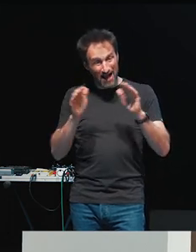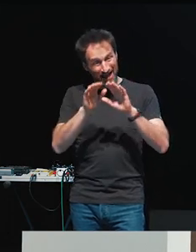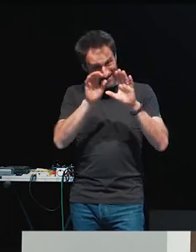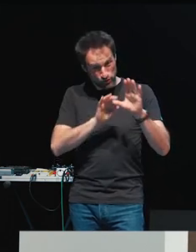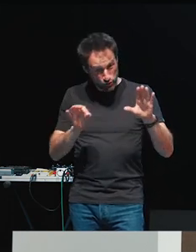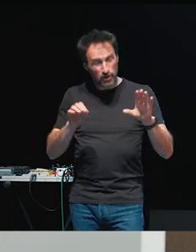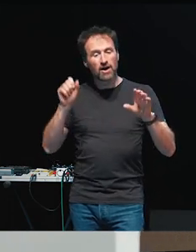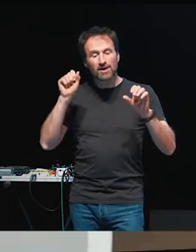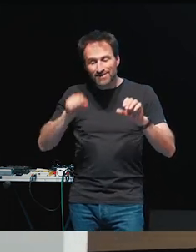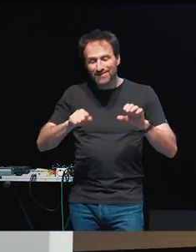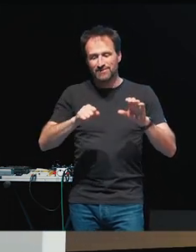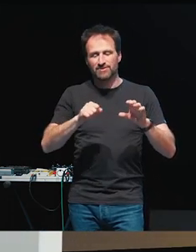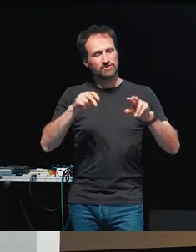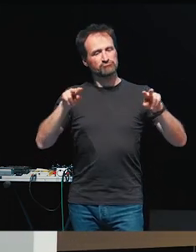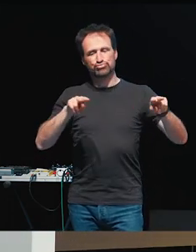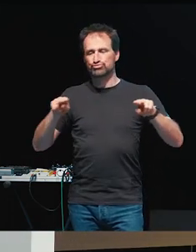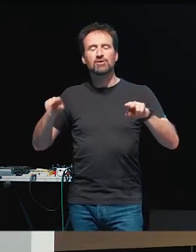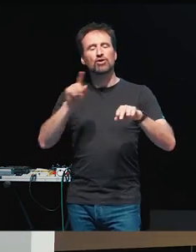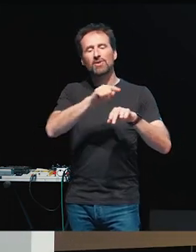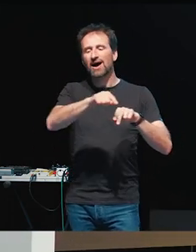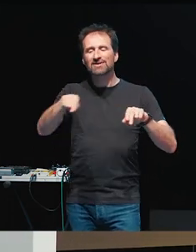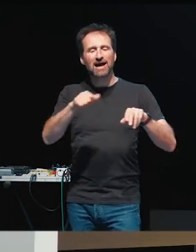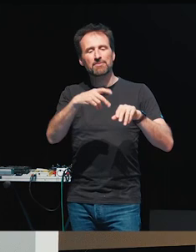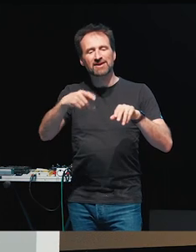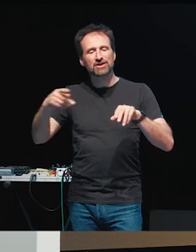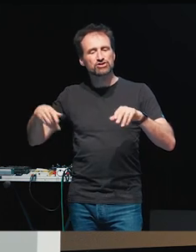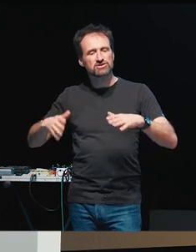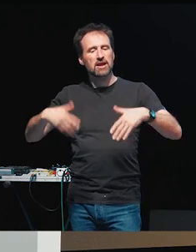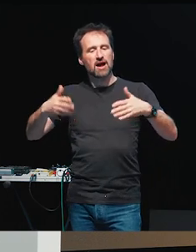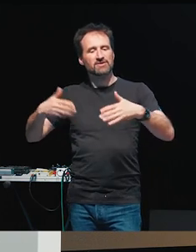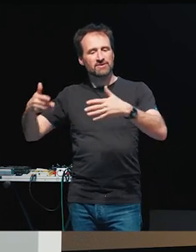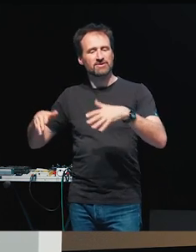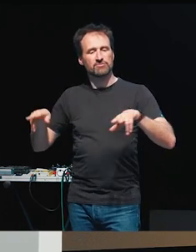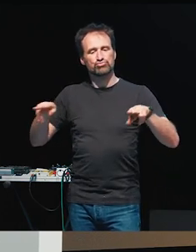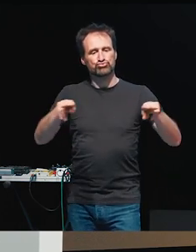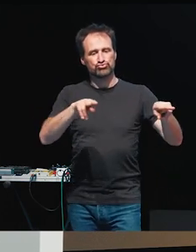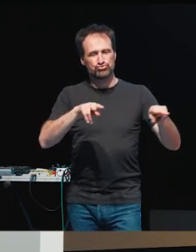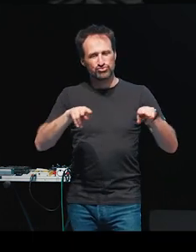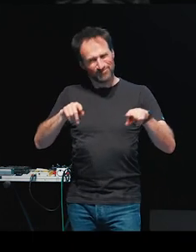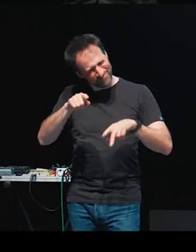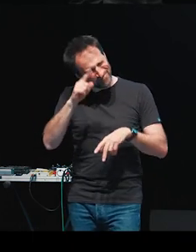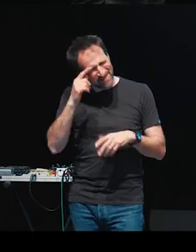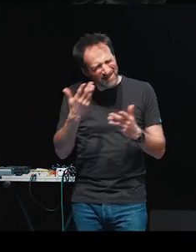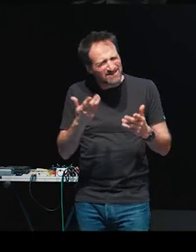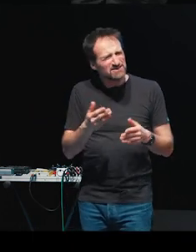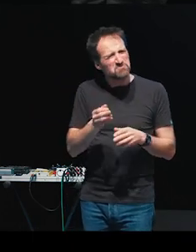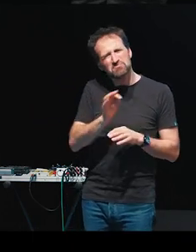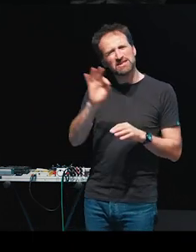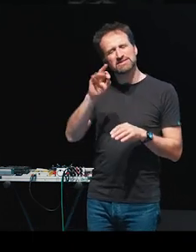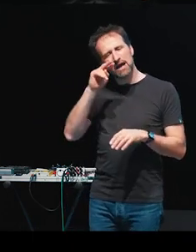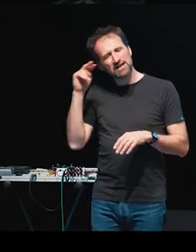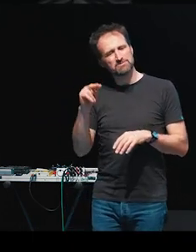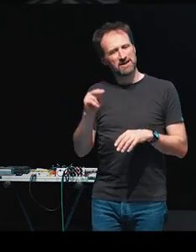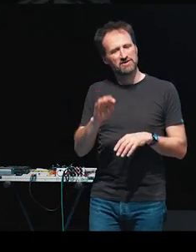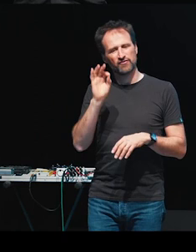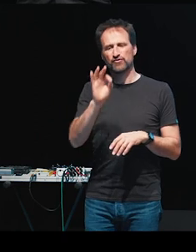applications. What do you think? What is the most easiest aspect for writing an application that is